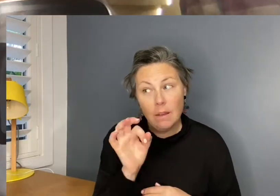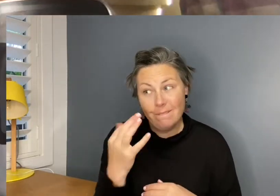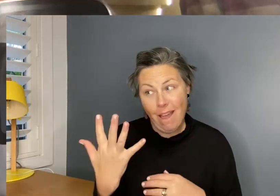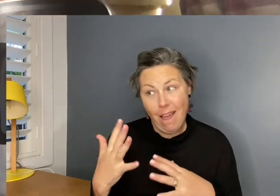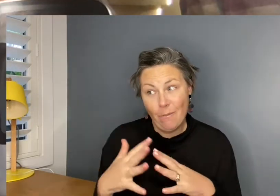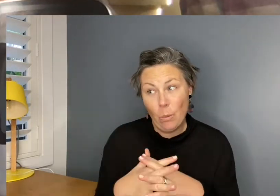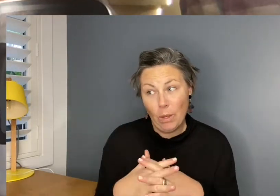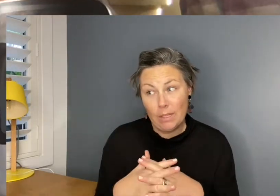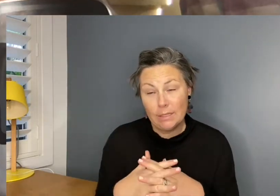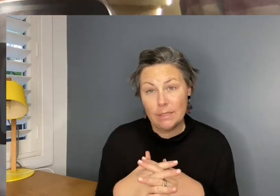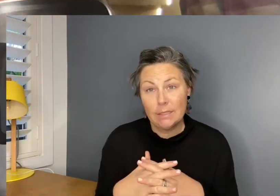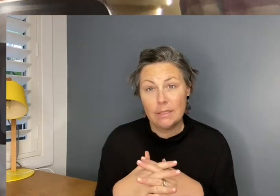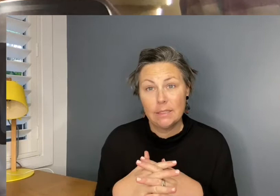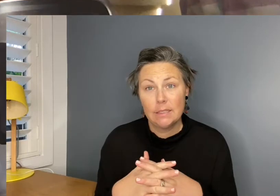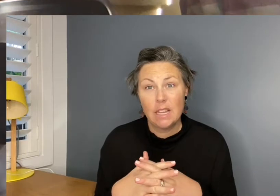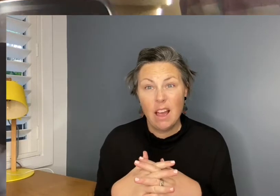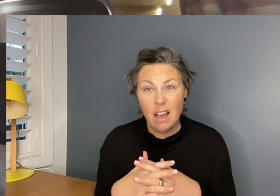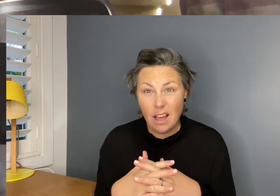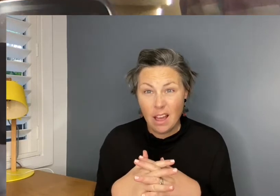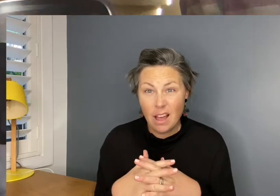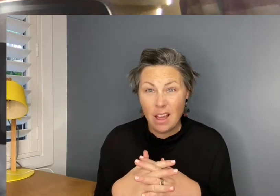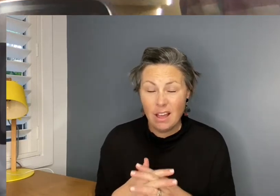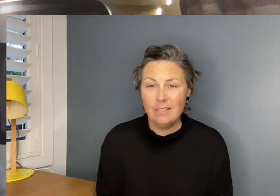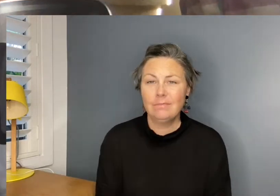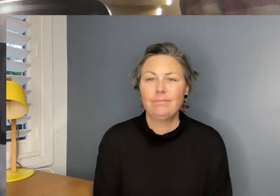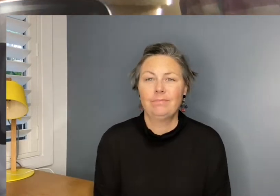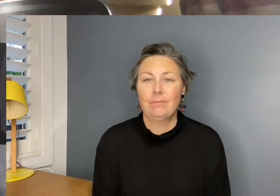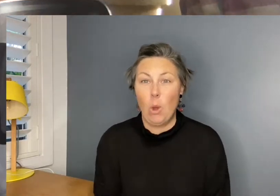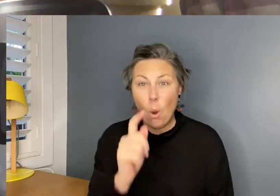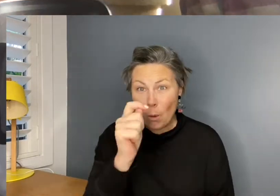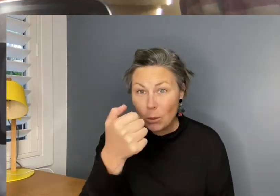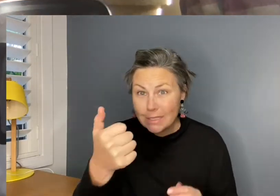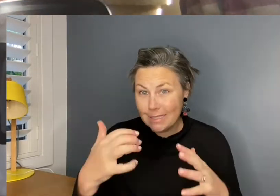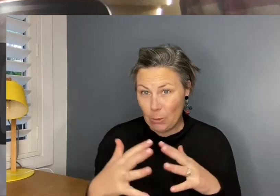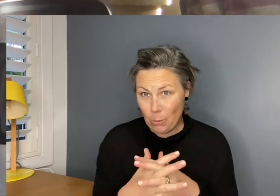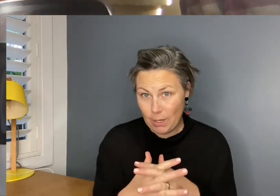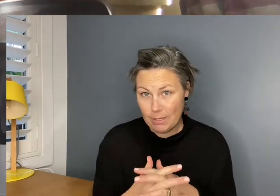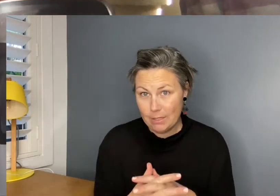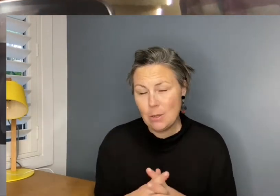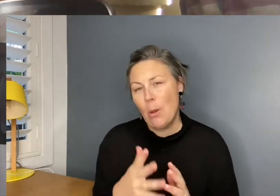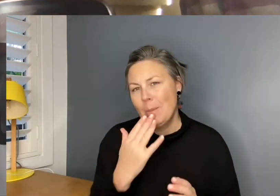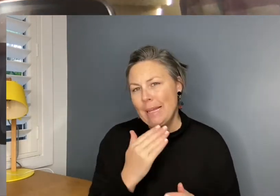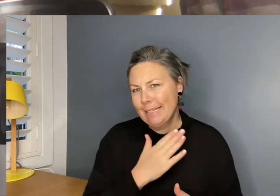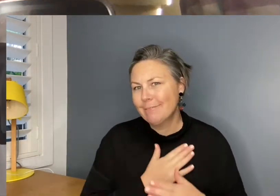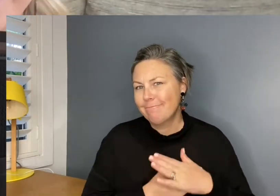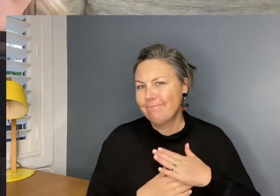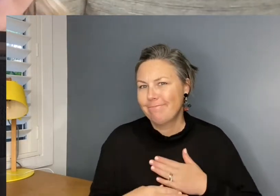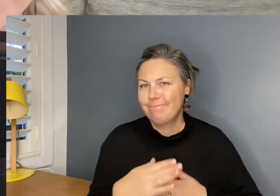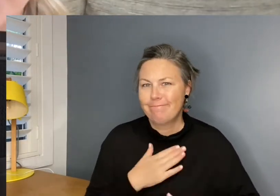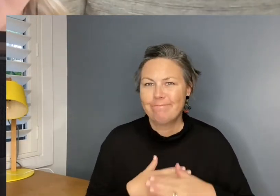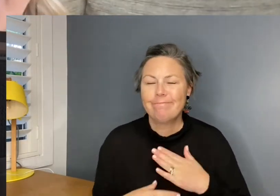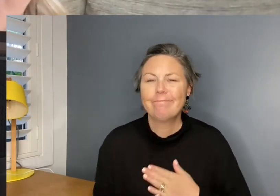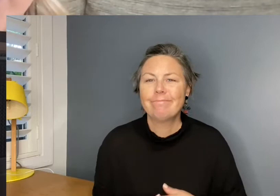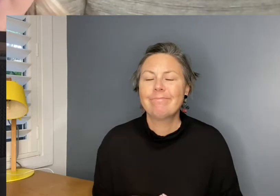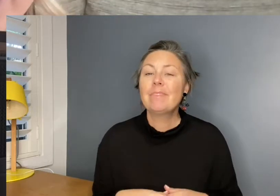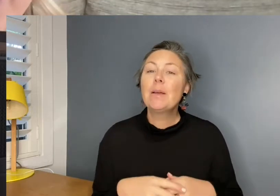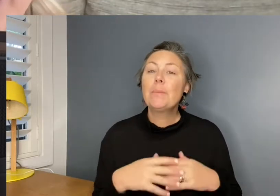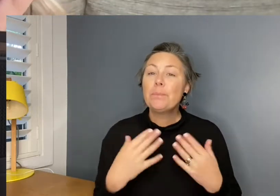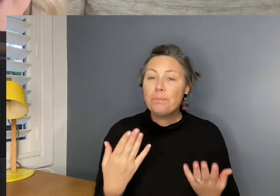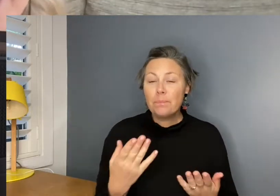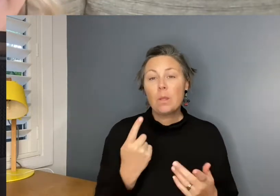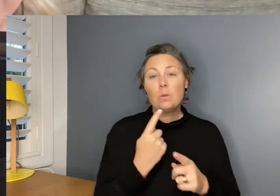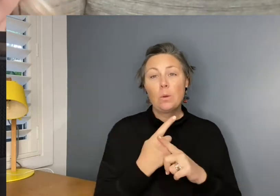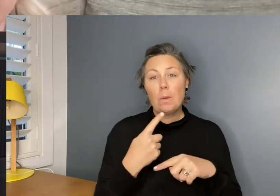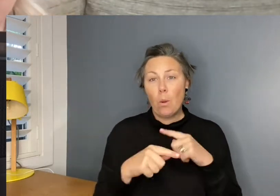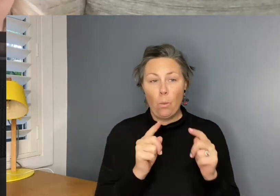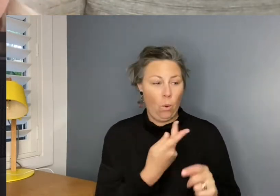5 weeks? Close to 6, actually. Oh. So, yeah, bear with us. Let's talk about what we've got in common